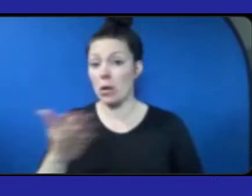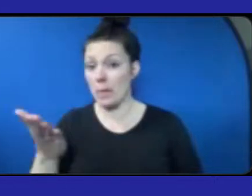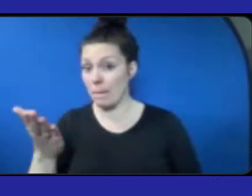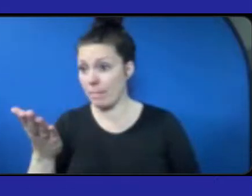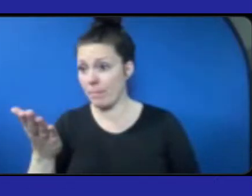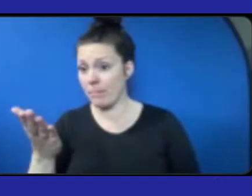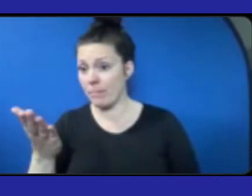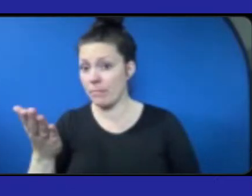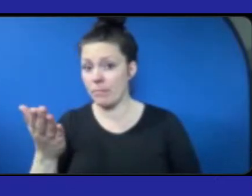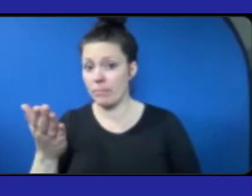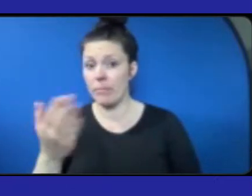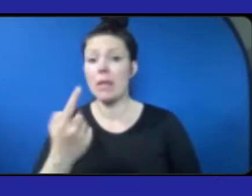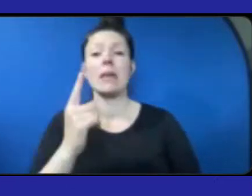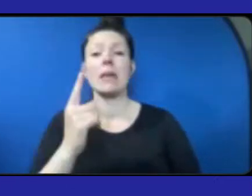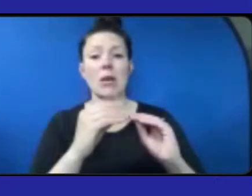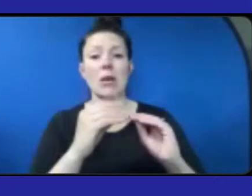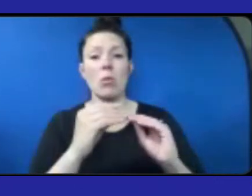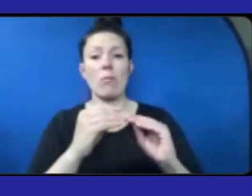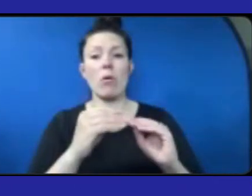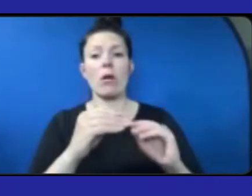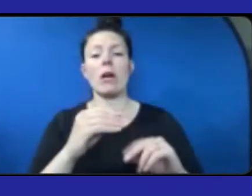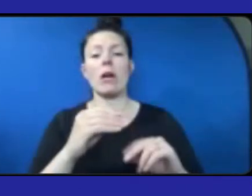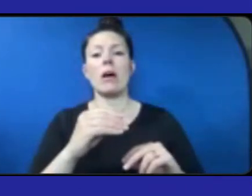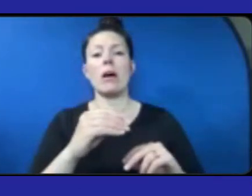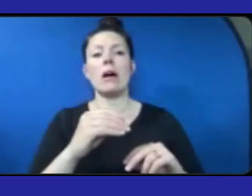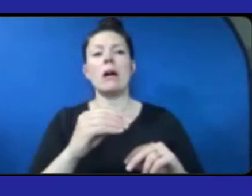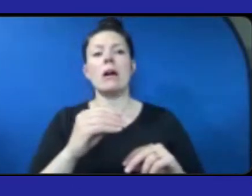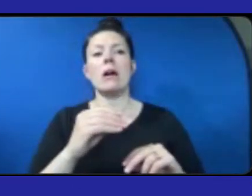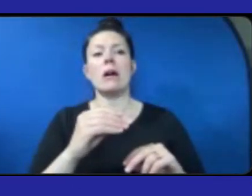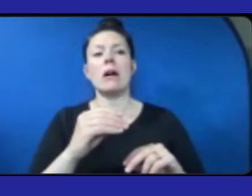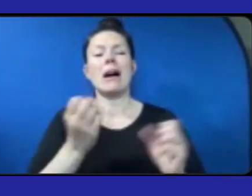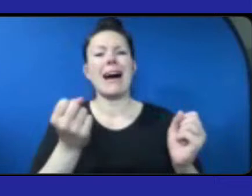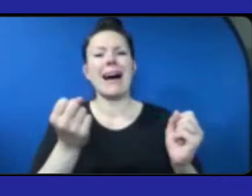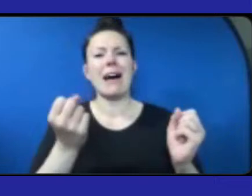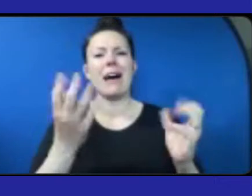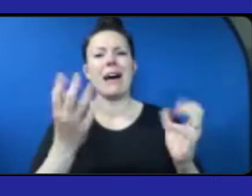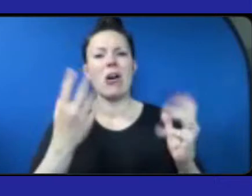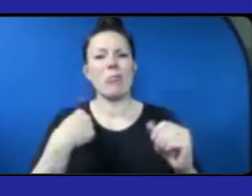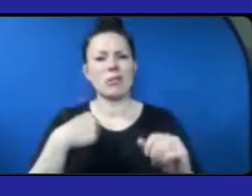another comment? Yeah, just one more for Ted. Sure. Ted, how much do